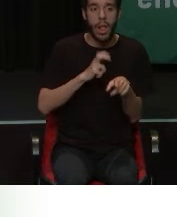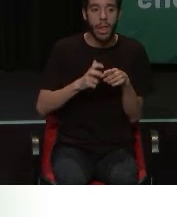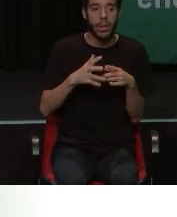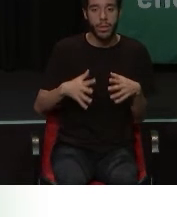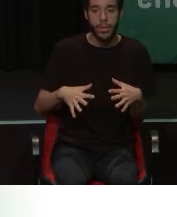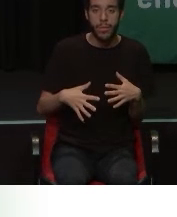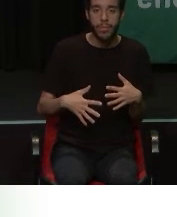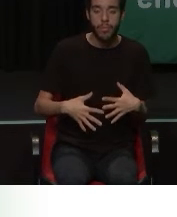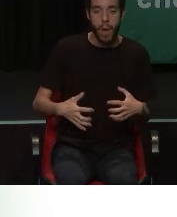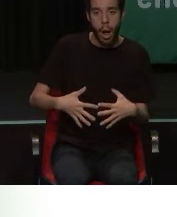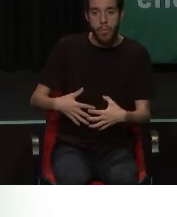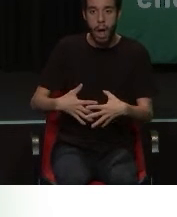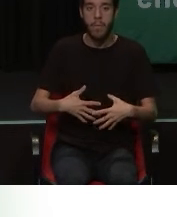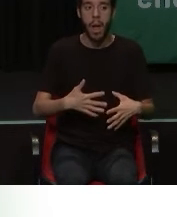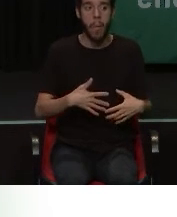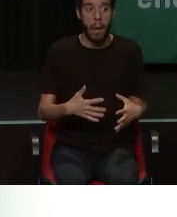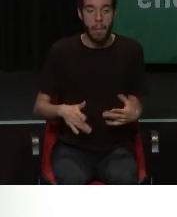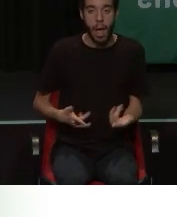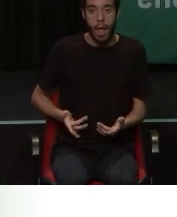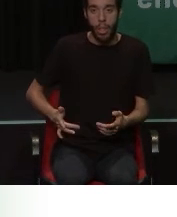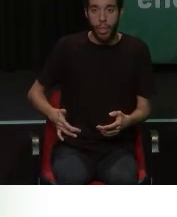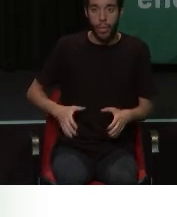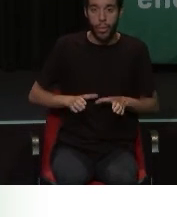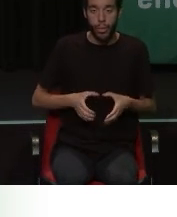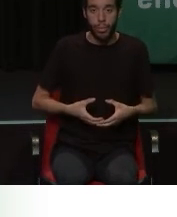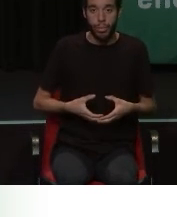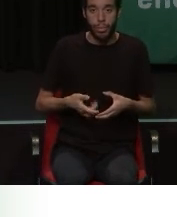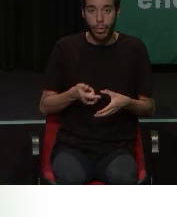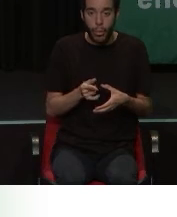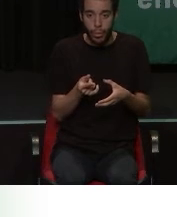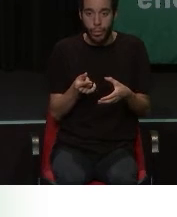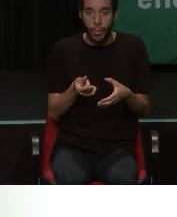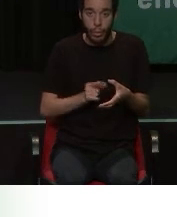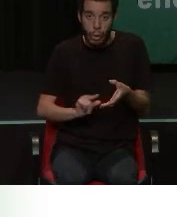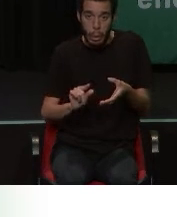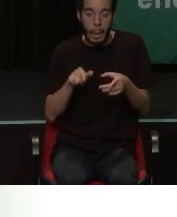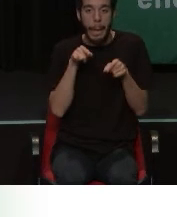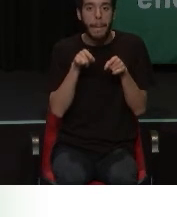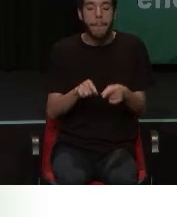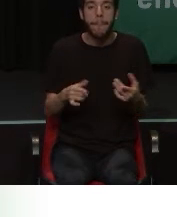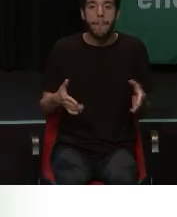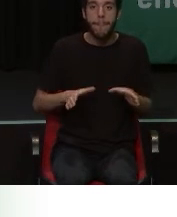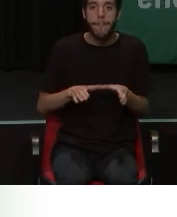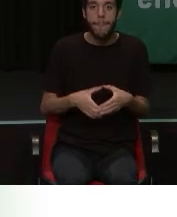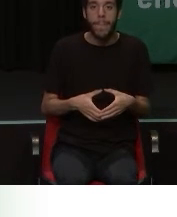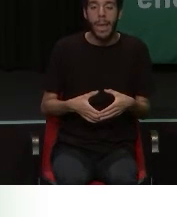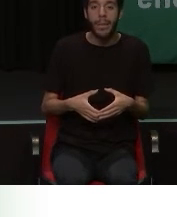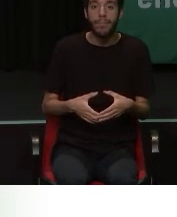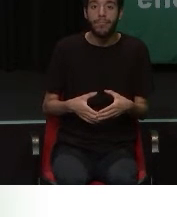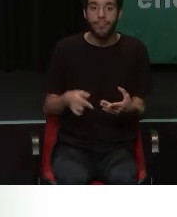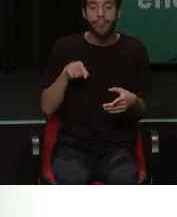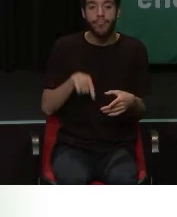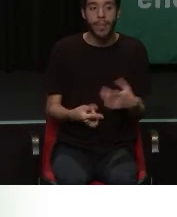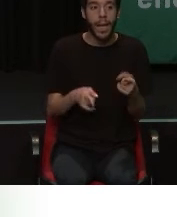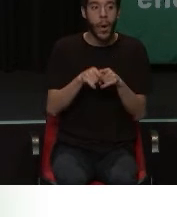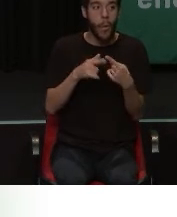electrodes to perform a non-invasive analysis of the uterus to